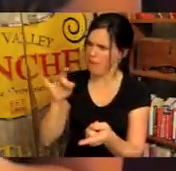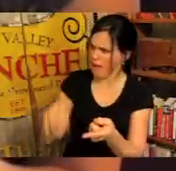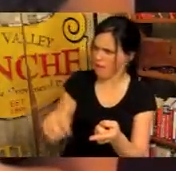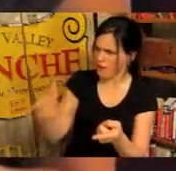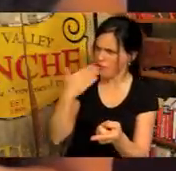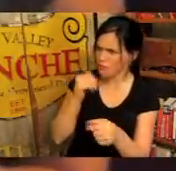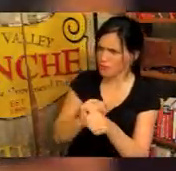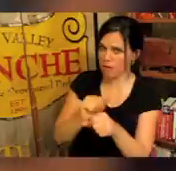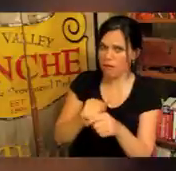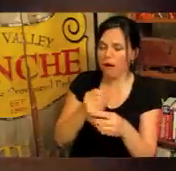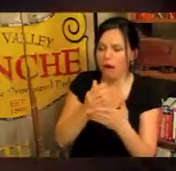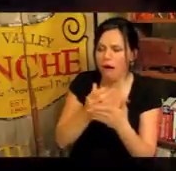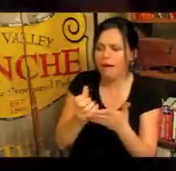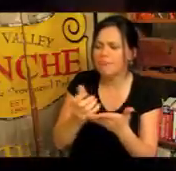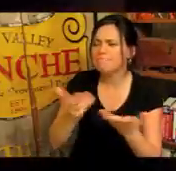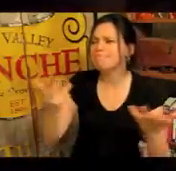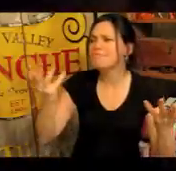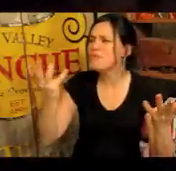Did you want some?